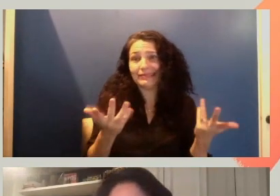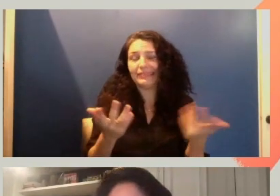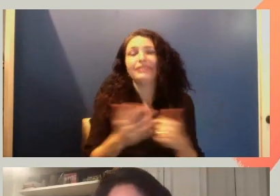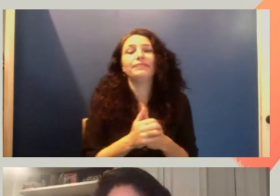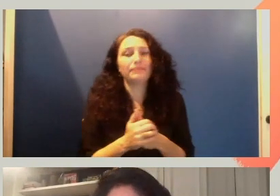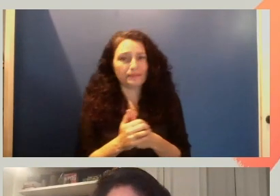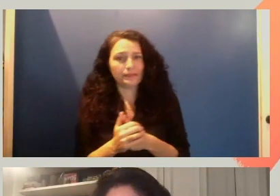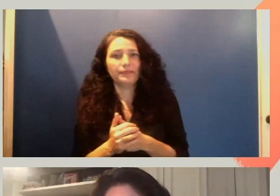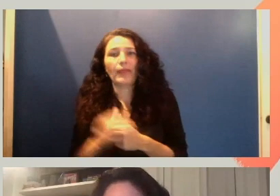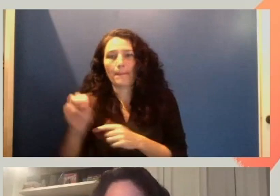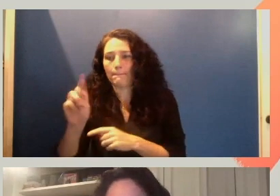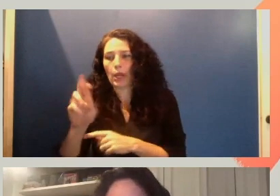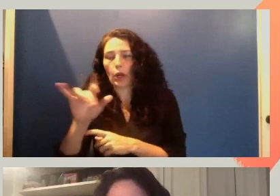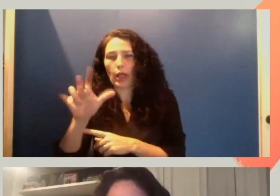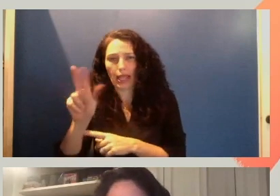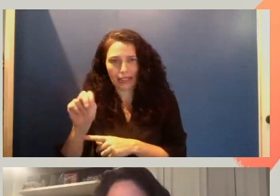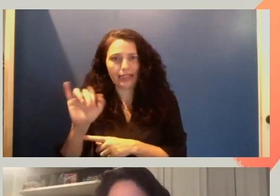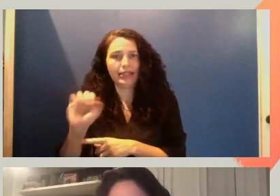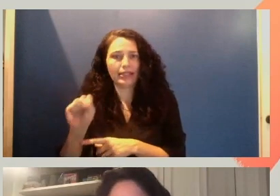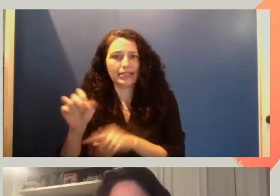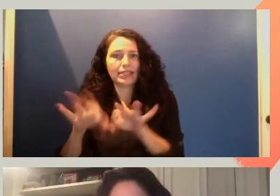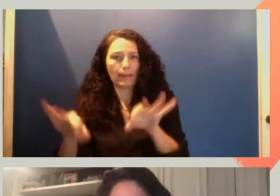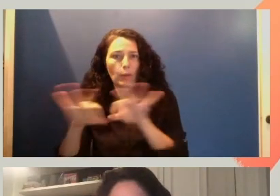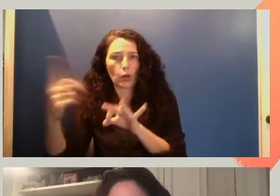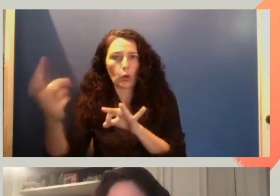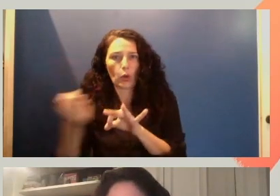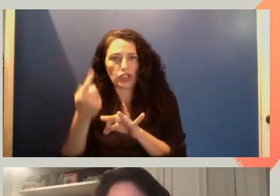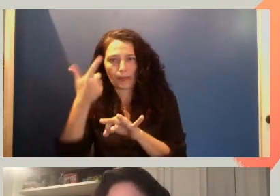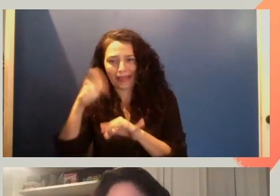look at a field where there's just not enough